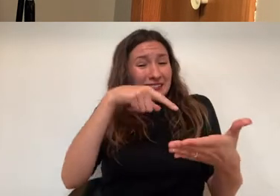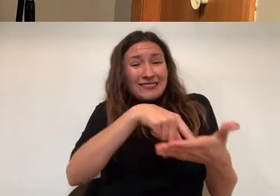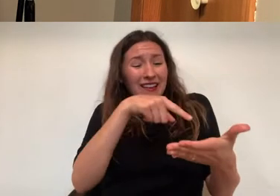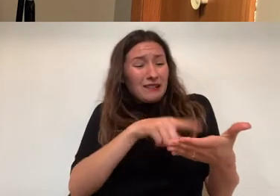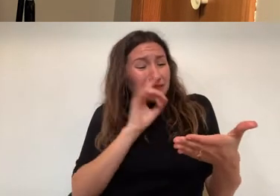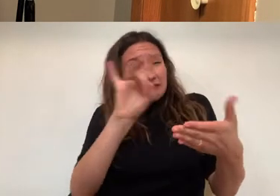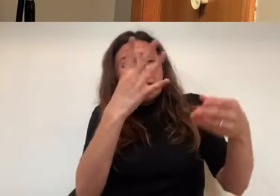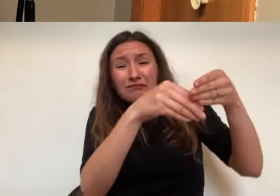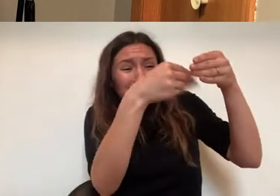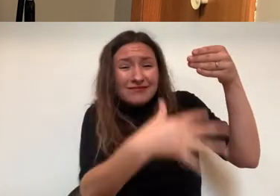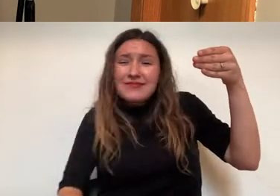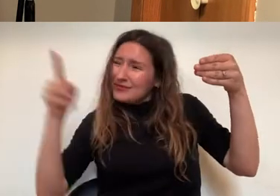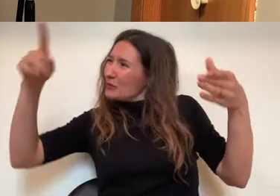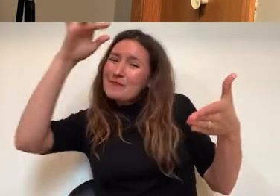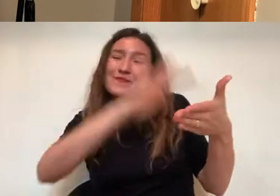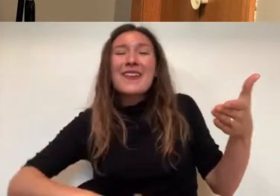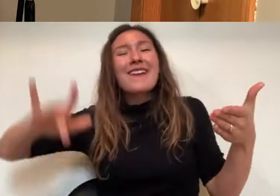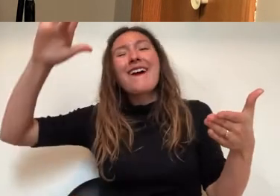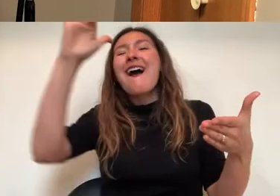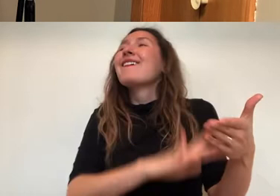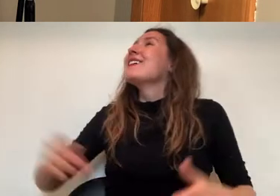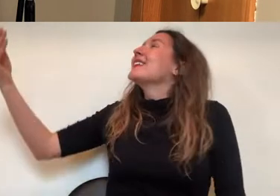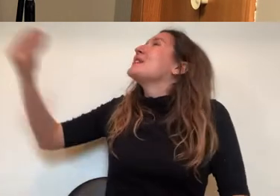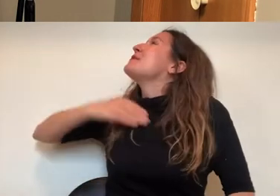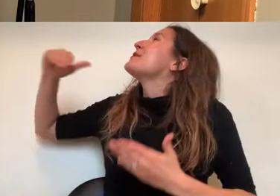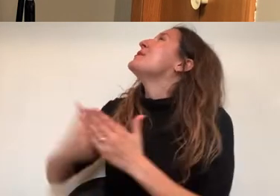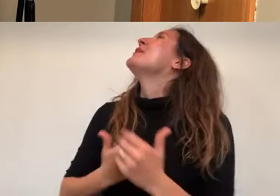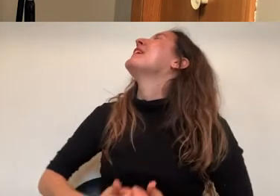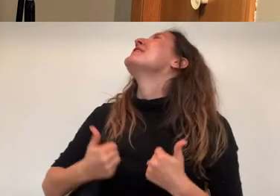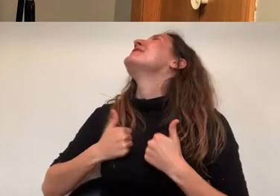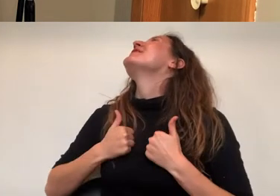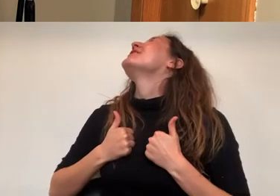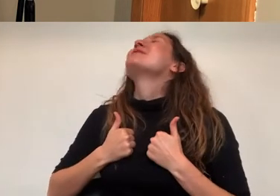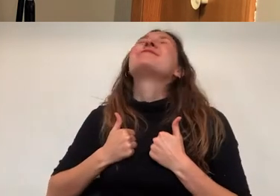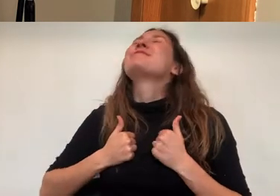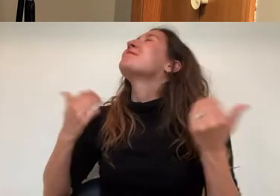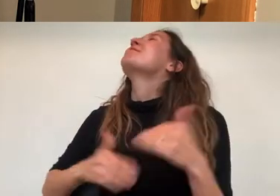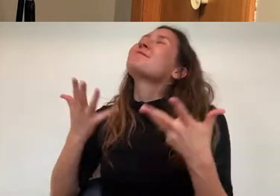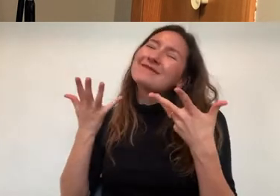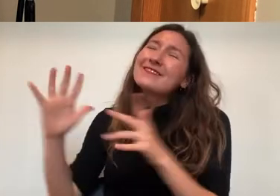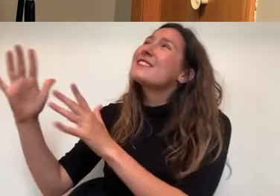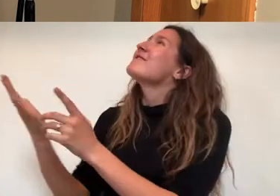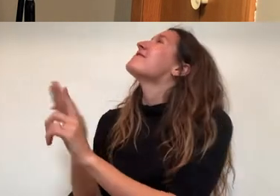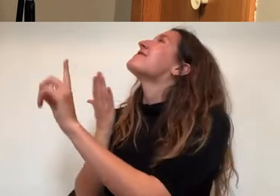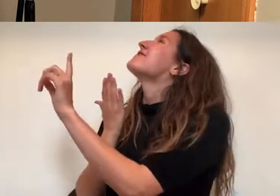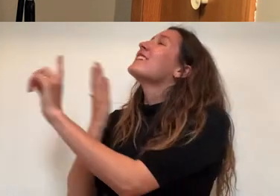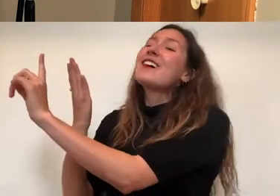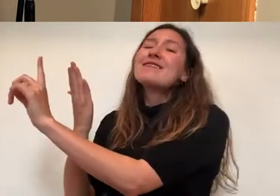debt and raised this life up from the dead. Oh, praise